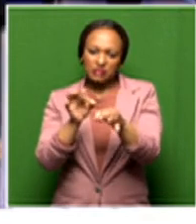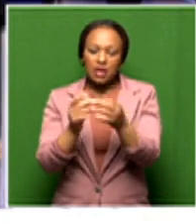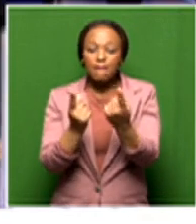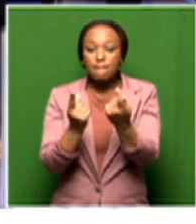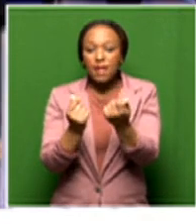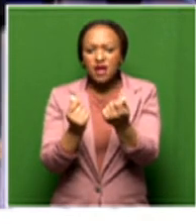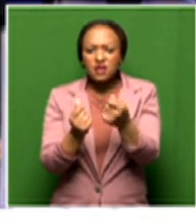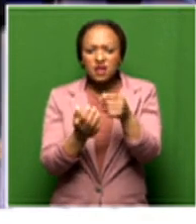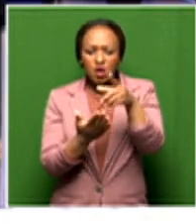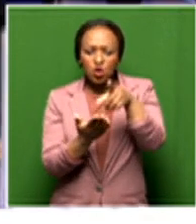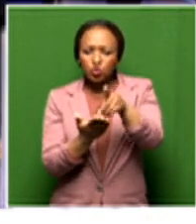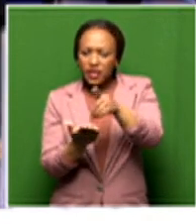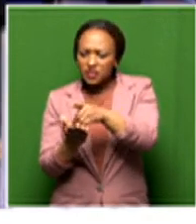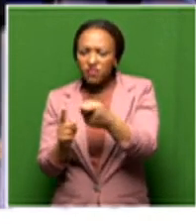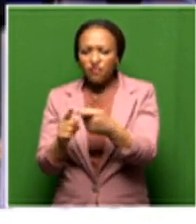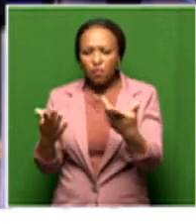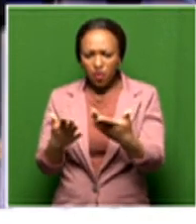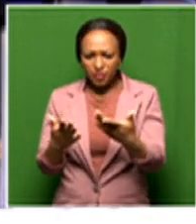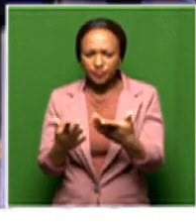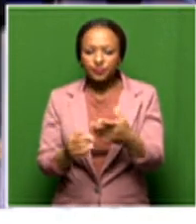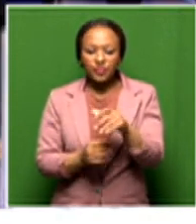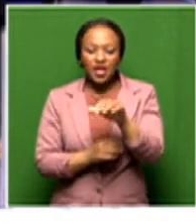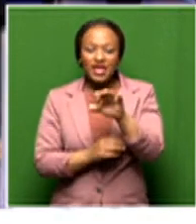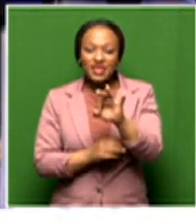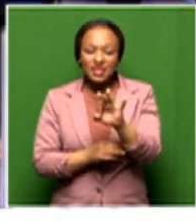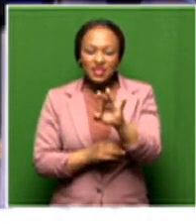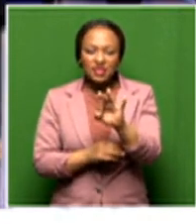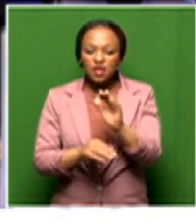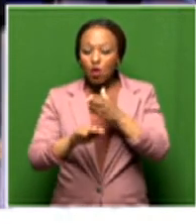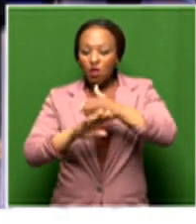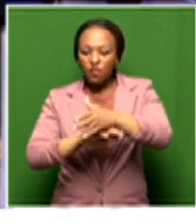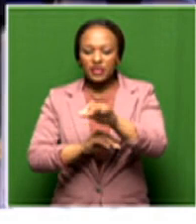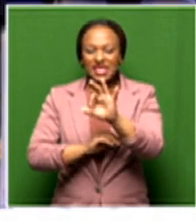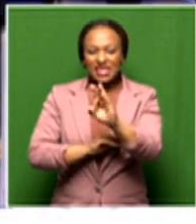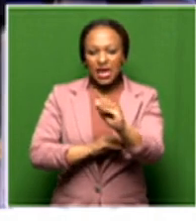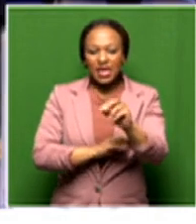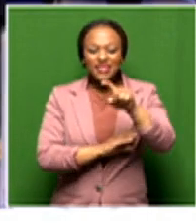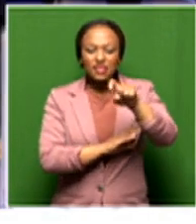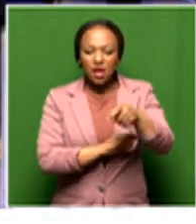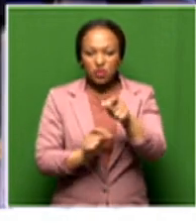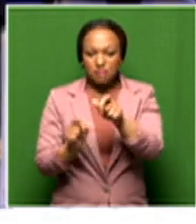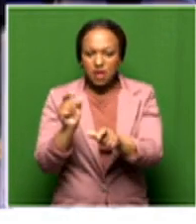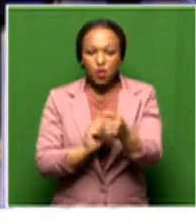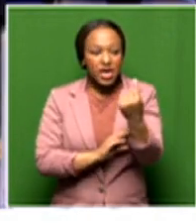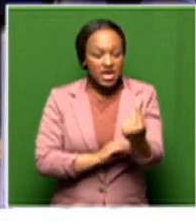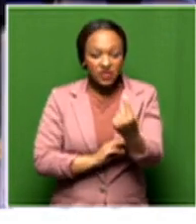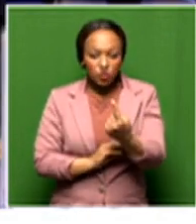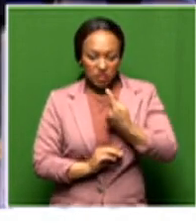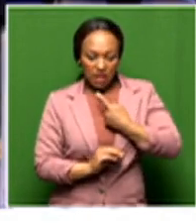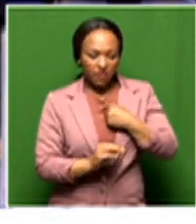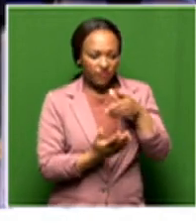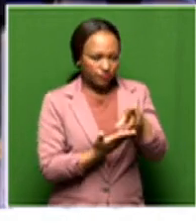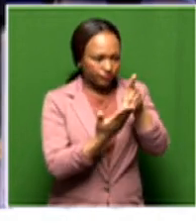where the donations have come from, just over 300,000 individuals have donated to the